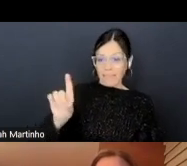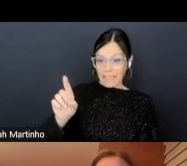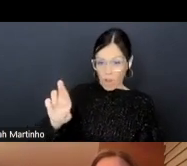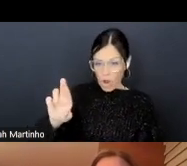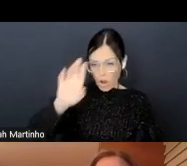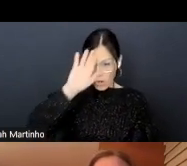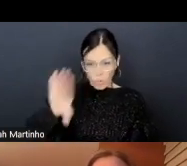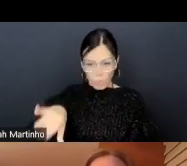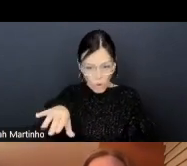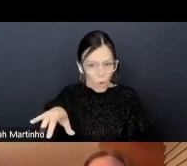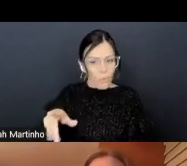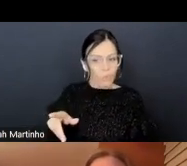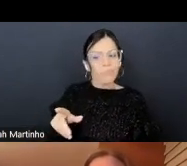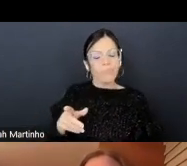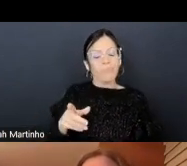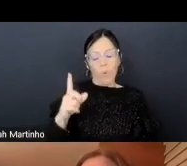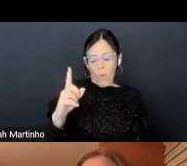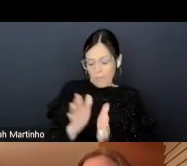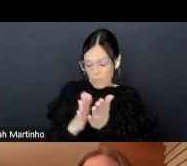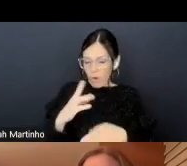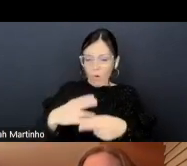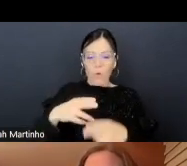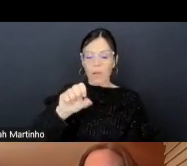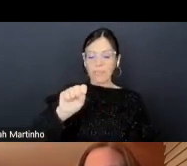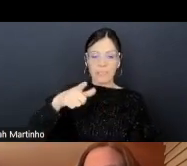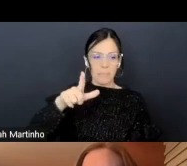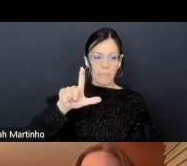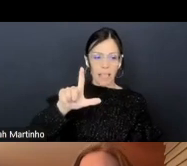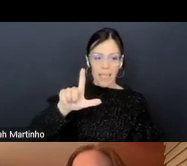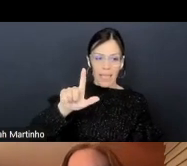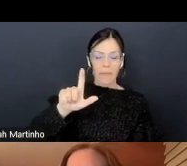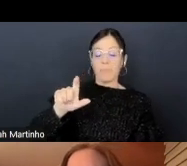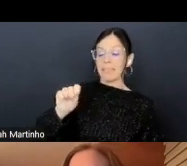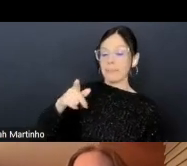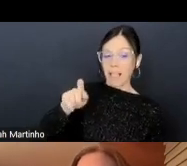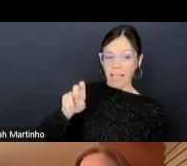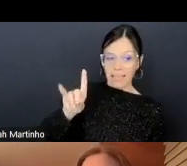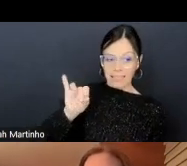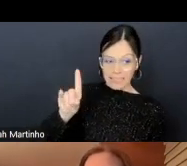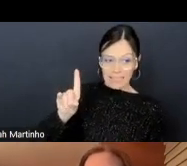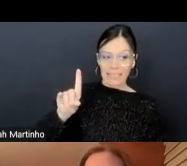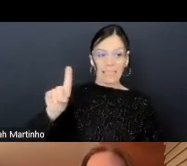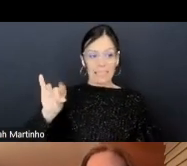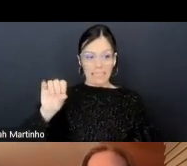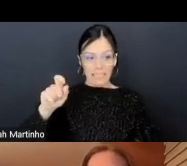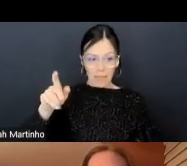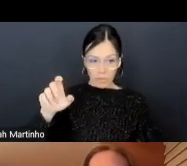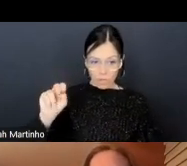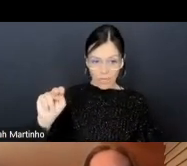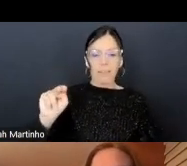uh one book called the splendid deception which i think captures it quite well is that